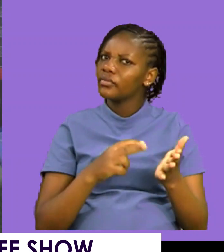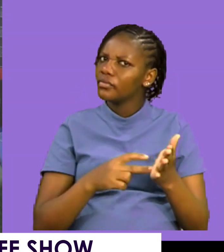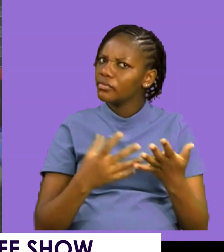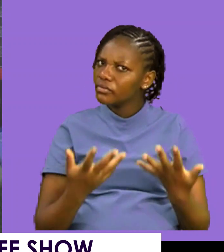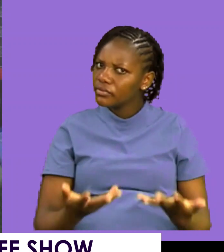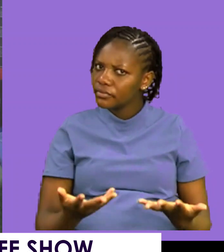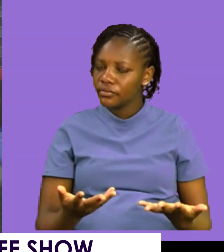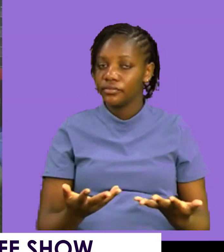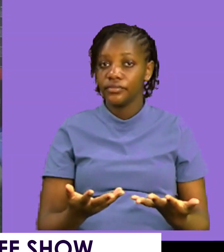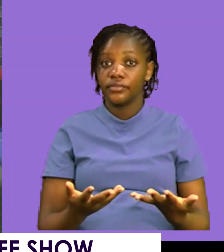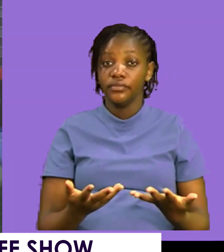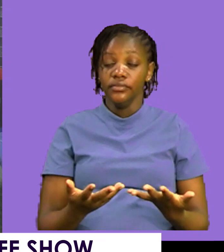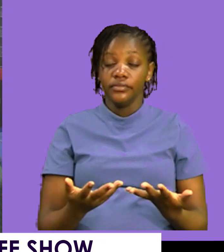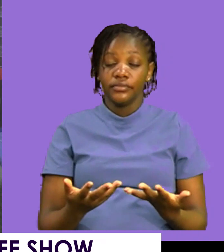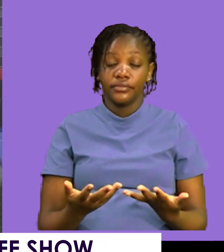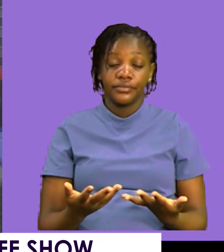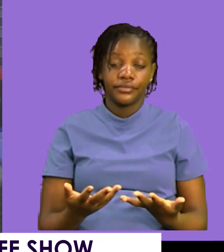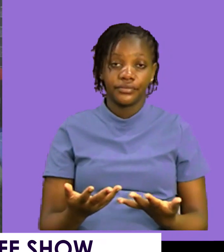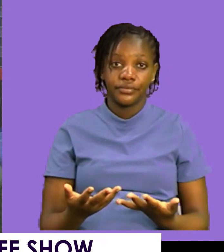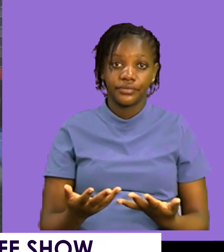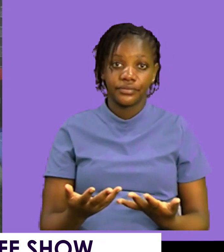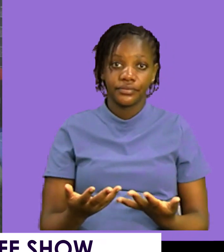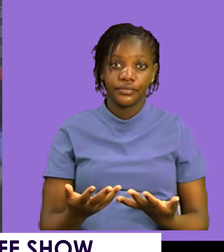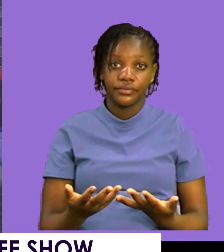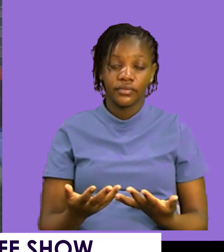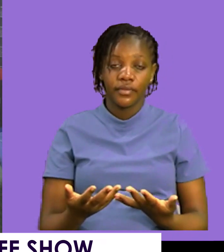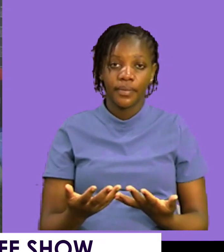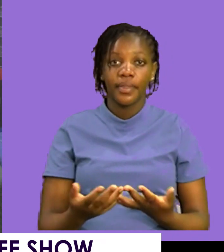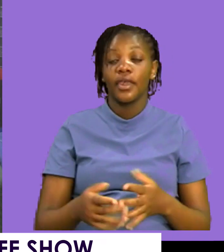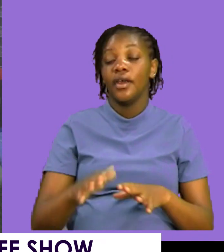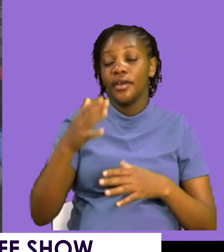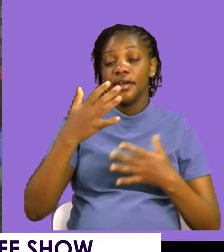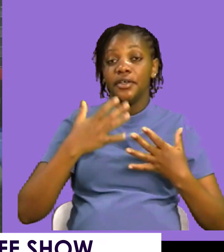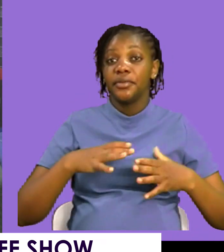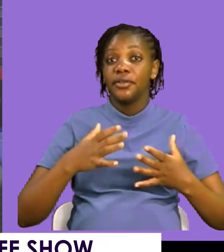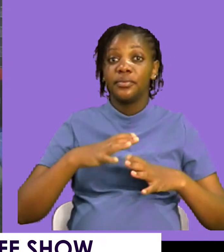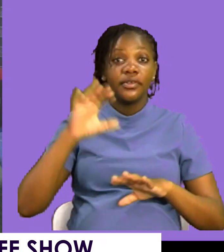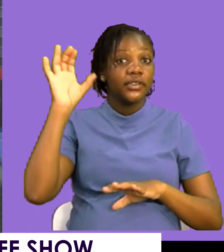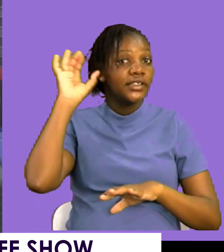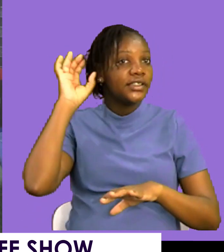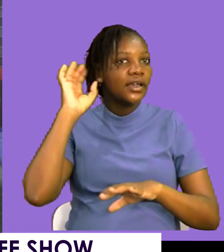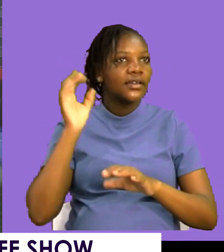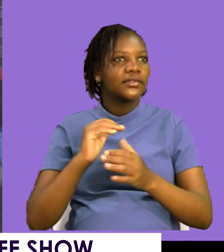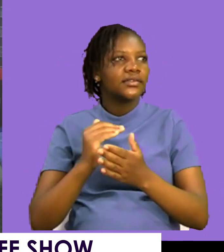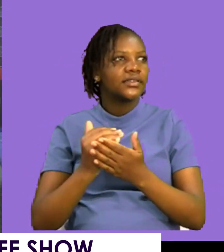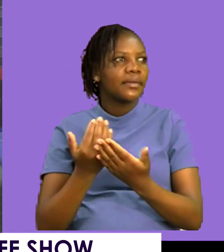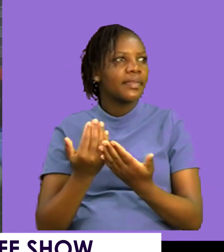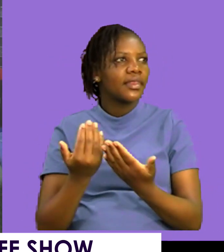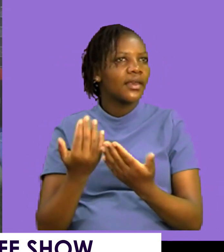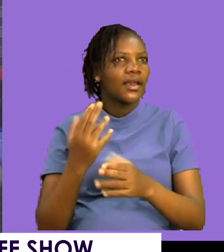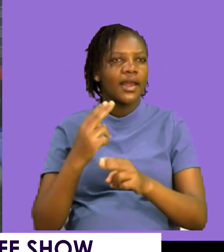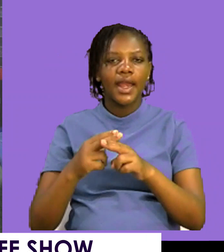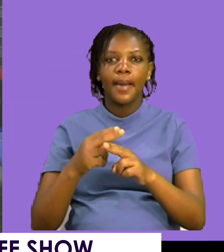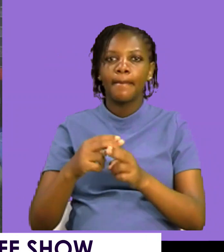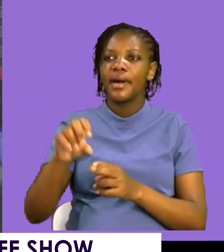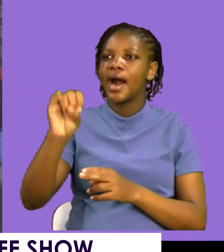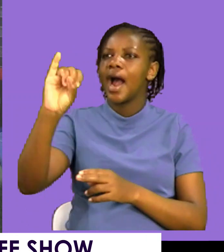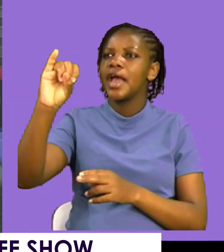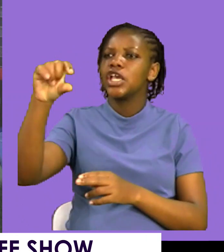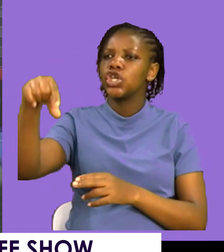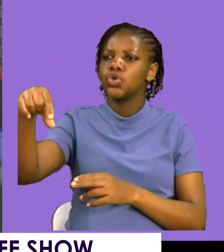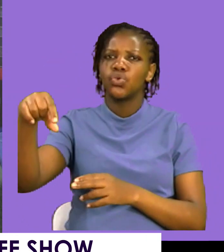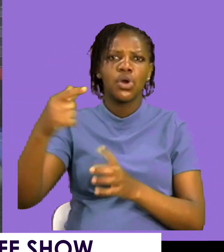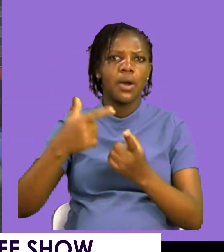about emotional quotient. You know, people hear of IQ, but in this case, let